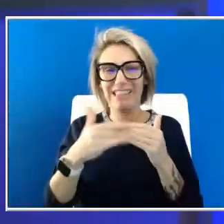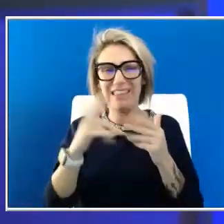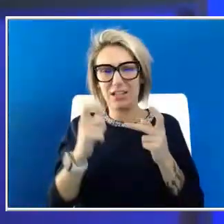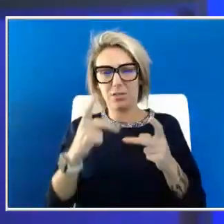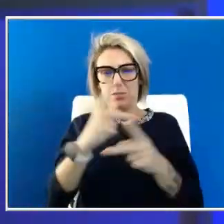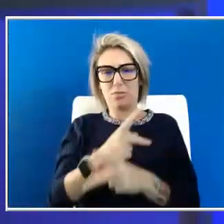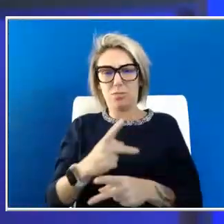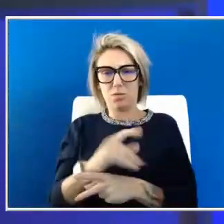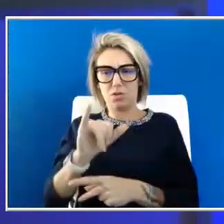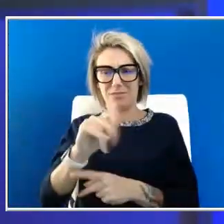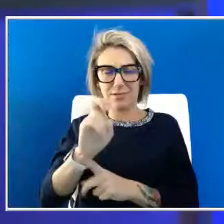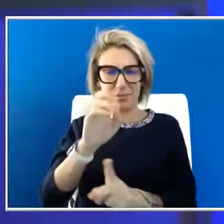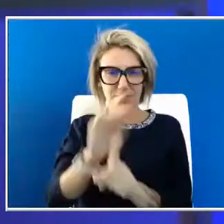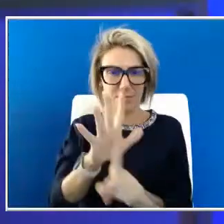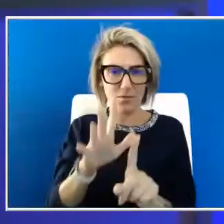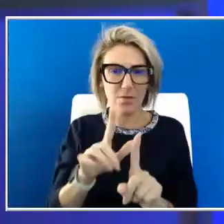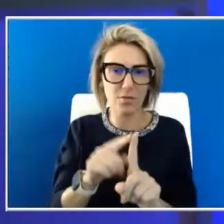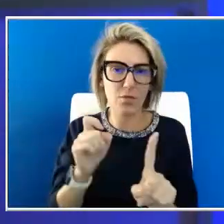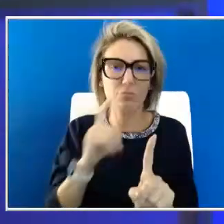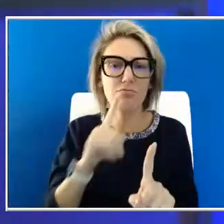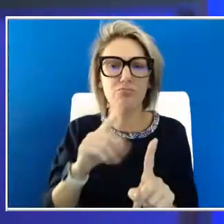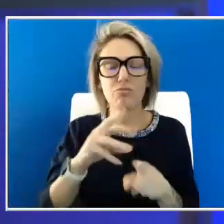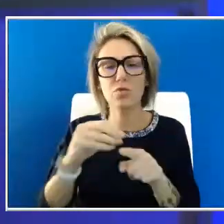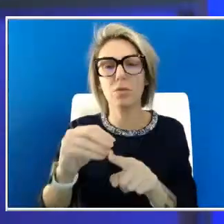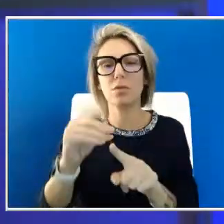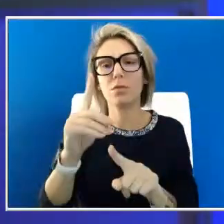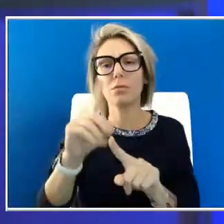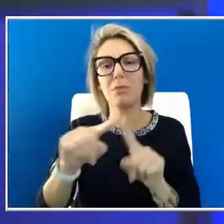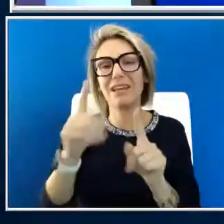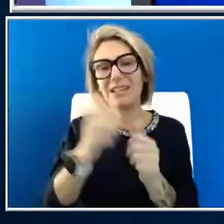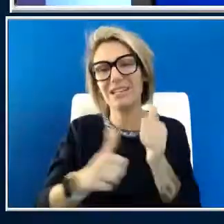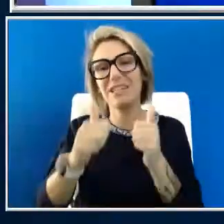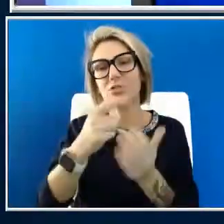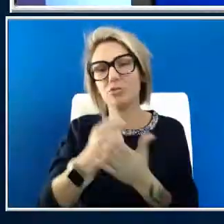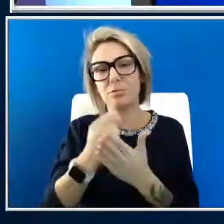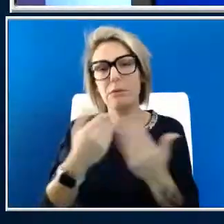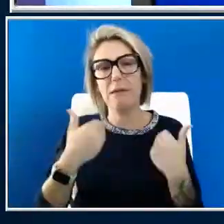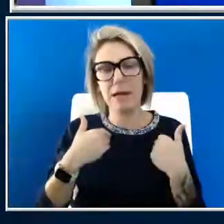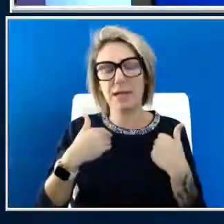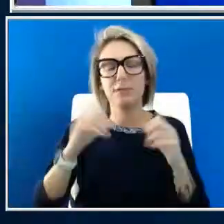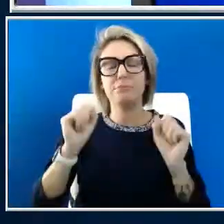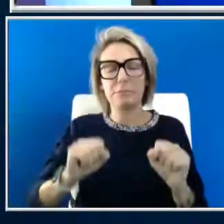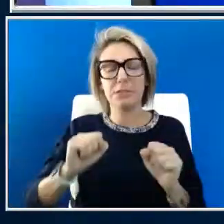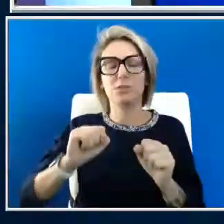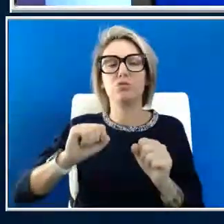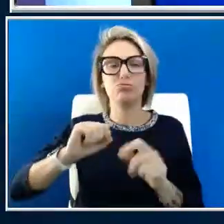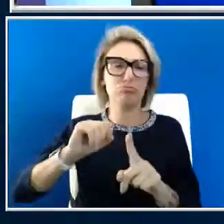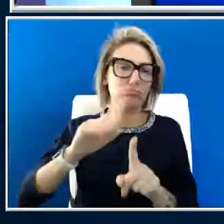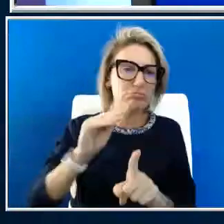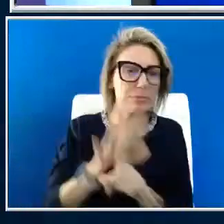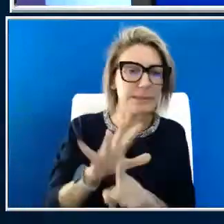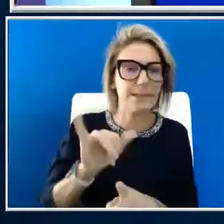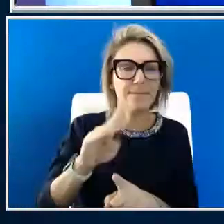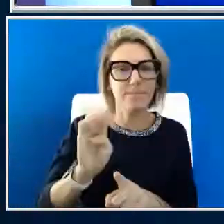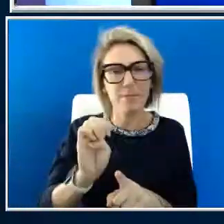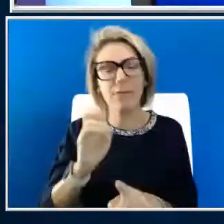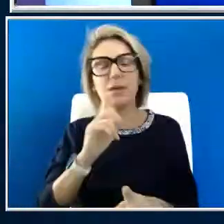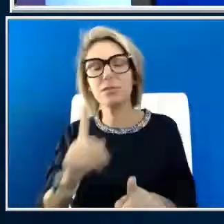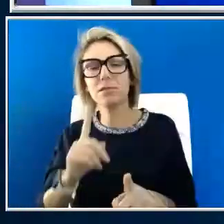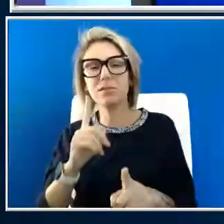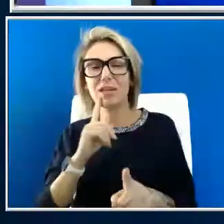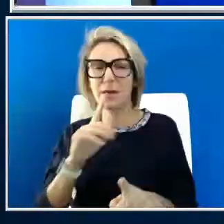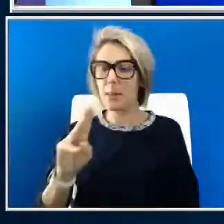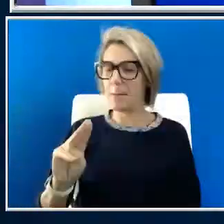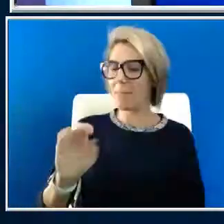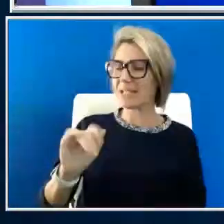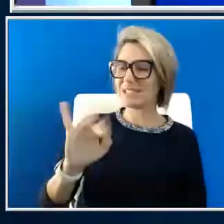from radiation, but every treatment has potential side effects. We hear the word metastatic when it comes to many different types of cancers. Is prostate one